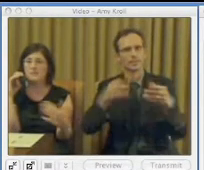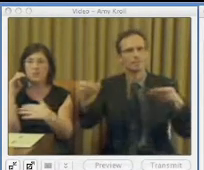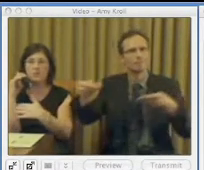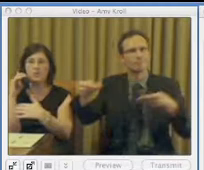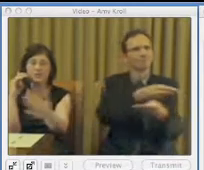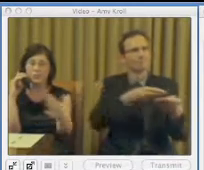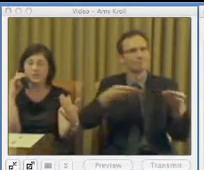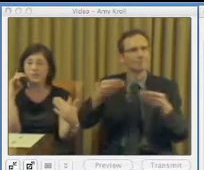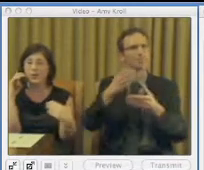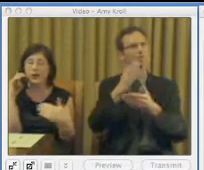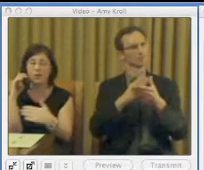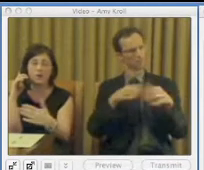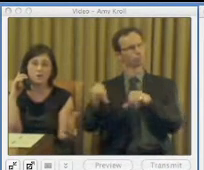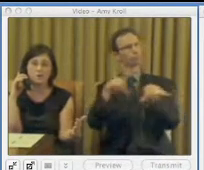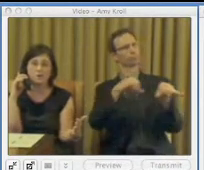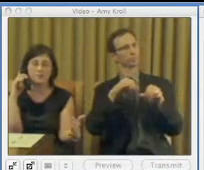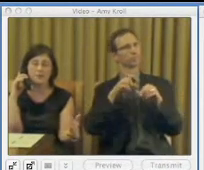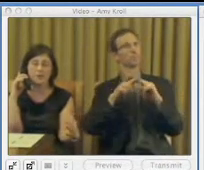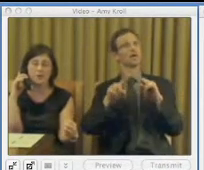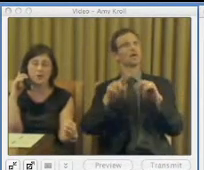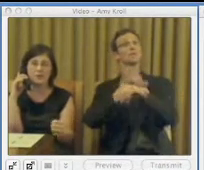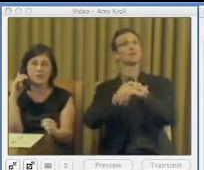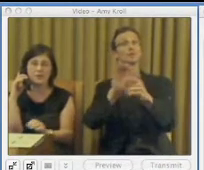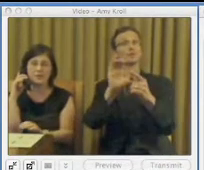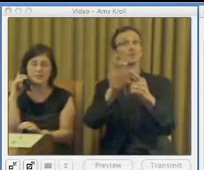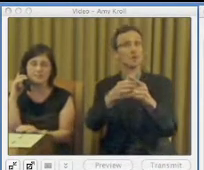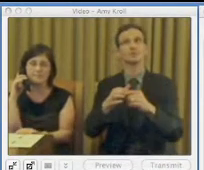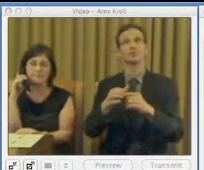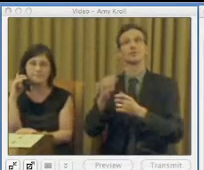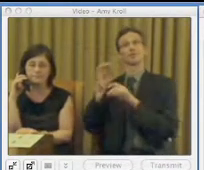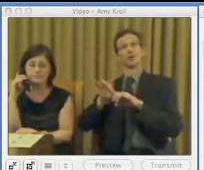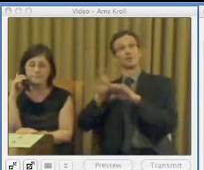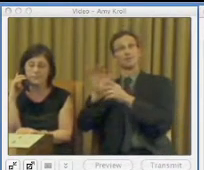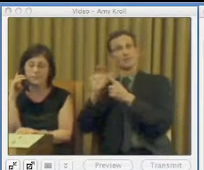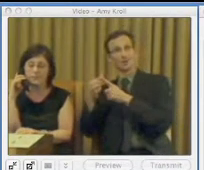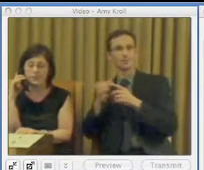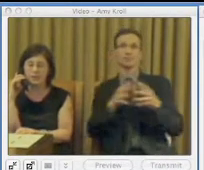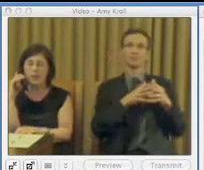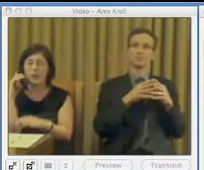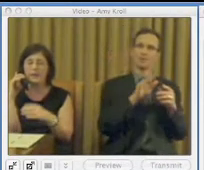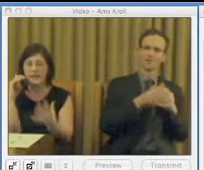Because again, there'll be commonalities, but we're all influenced by our own cultures in our own countries.